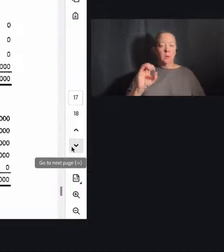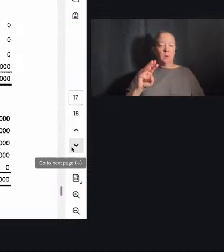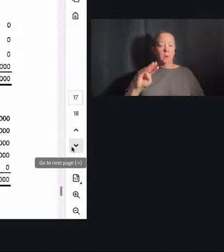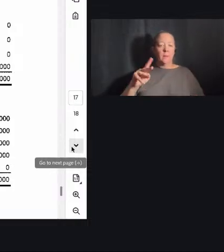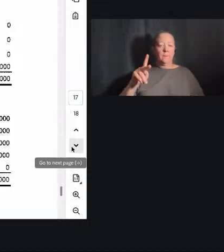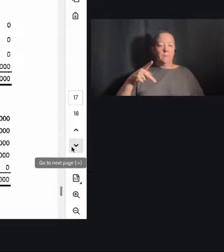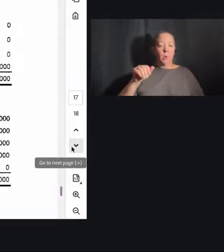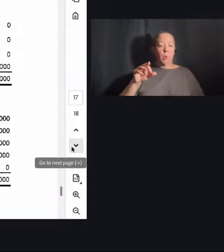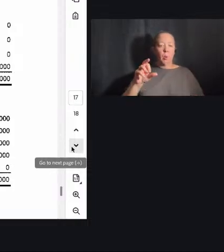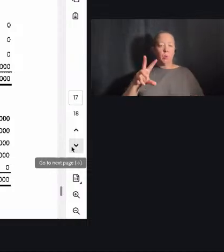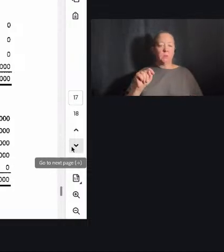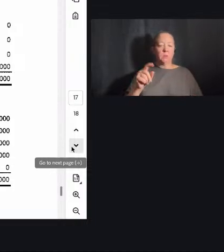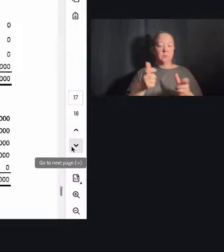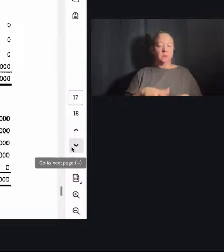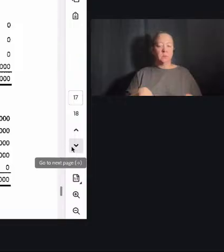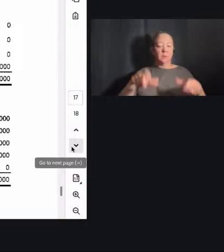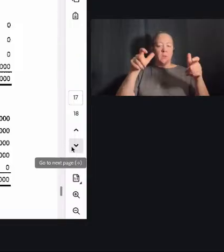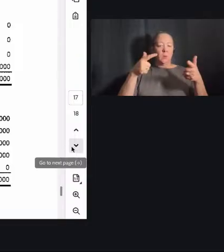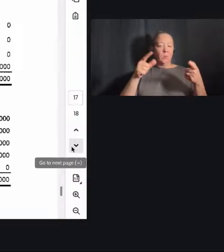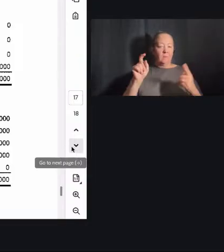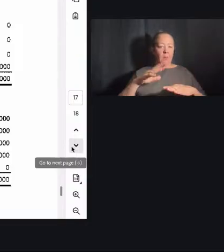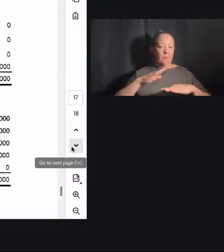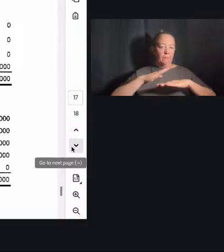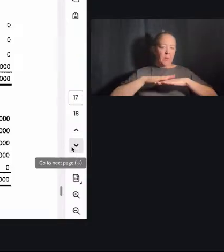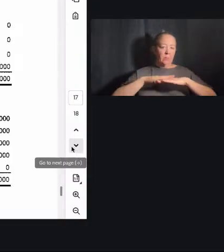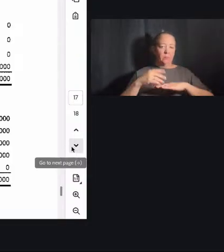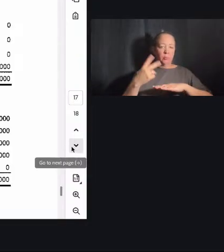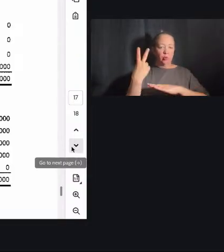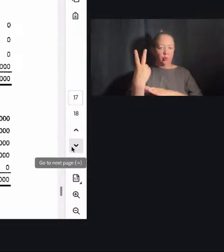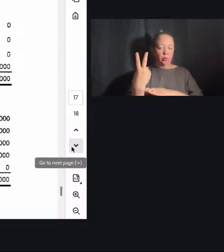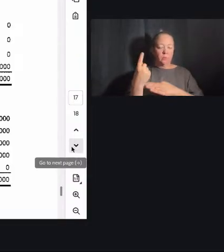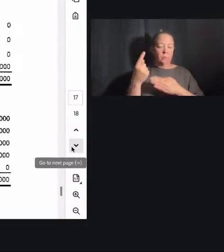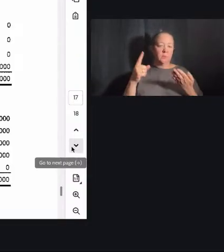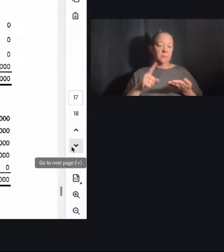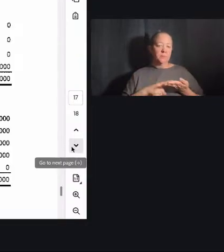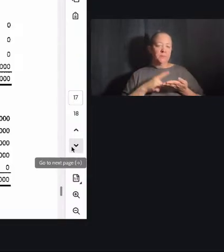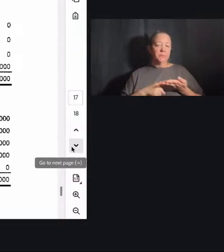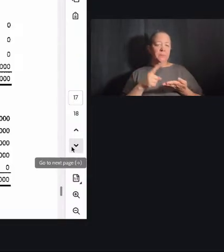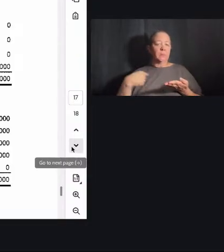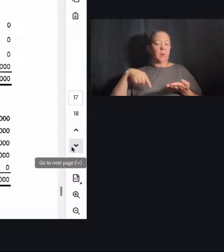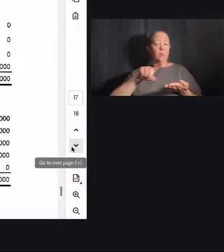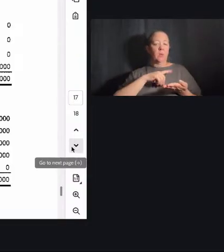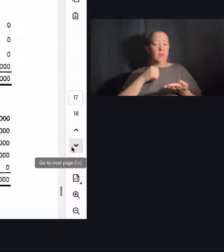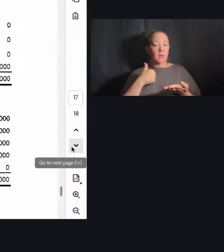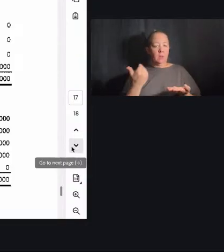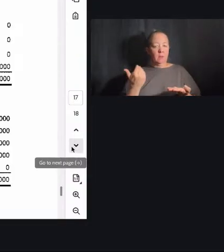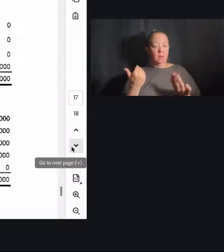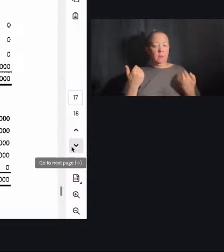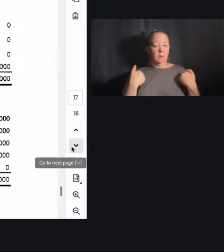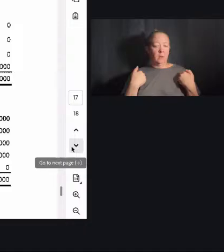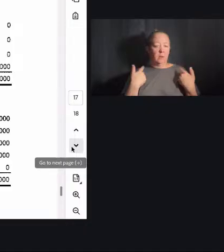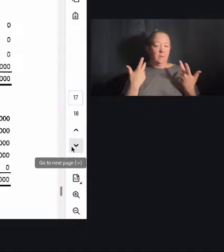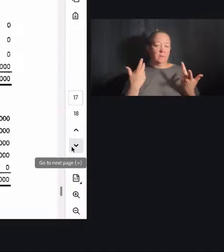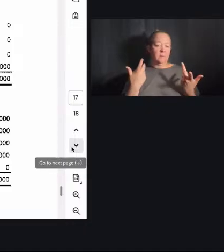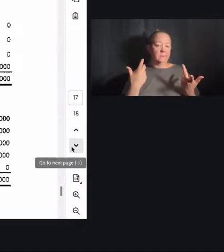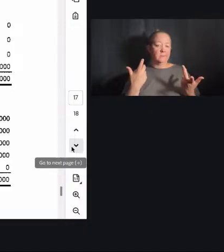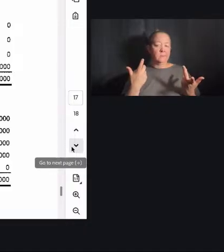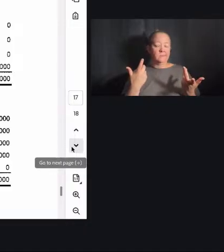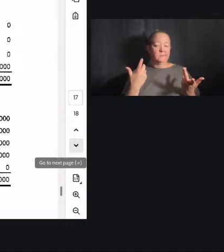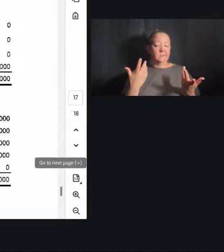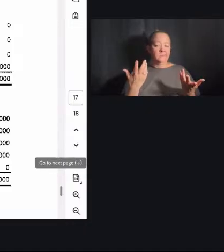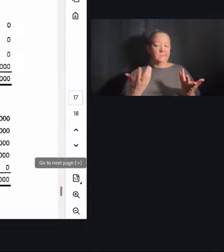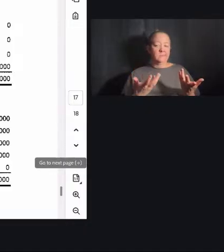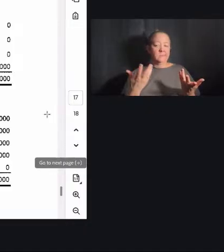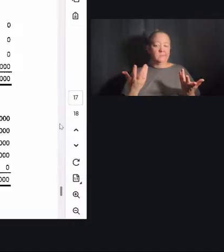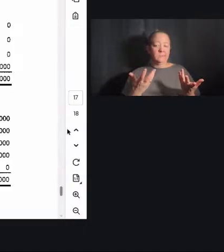we have to purchase. And so sometimes we can't predict exactly how fast they run out. One year, I think I didn't have the